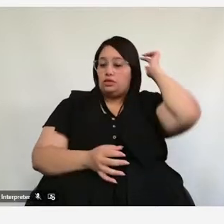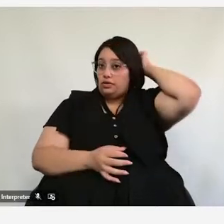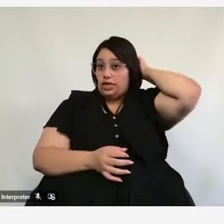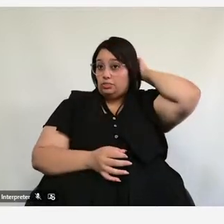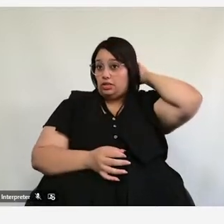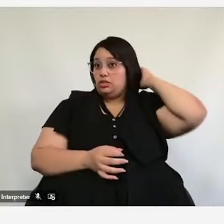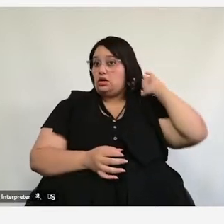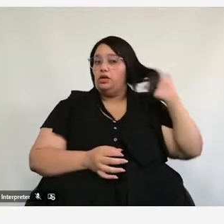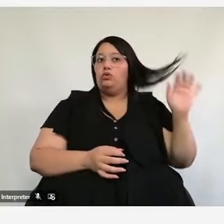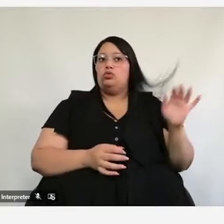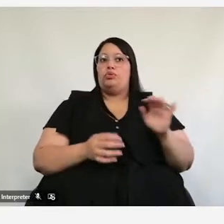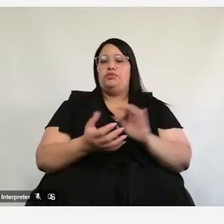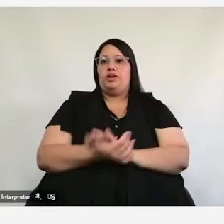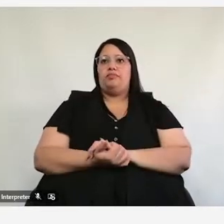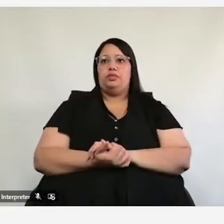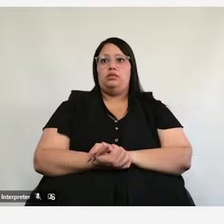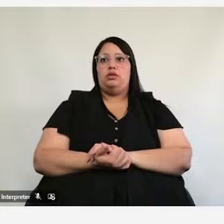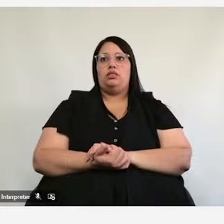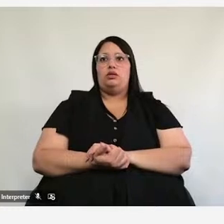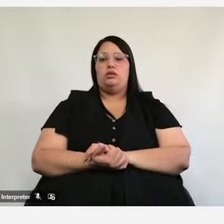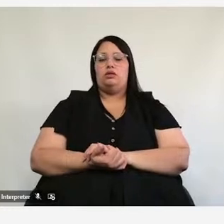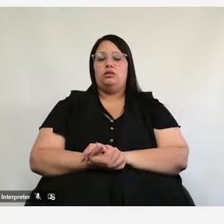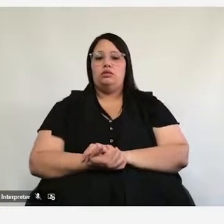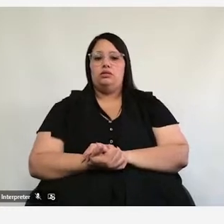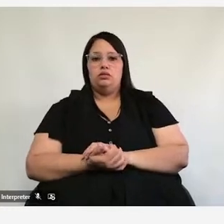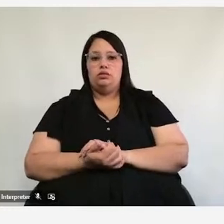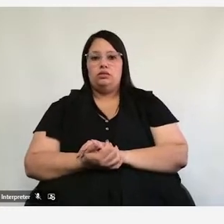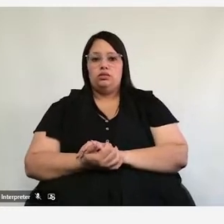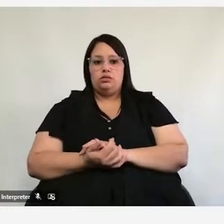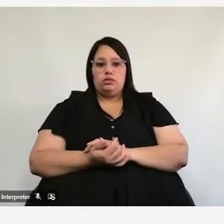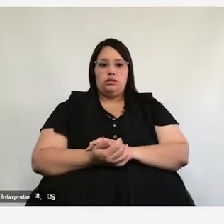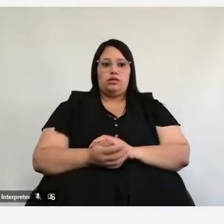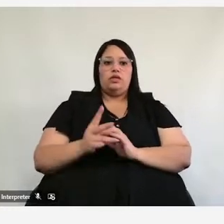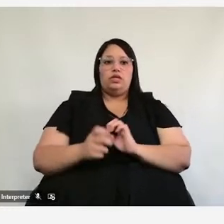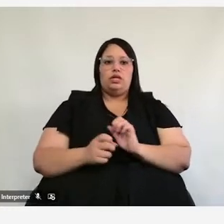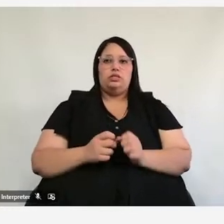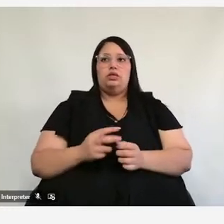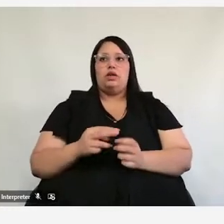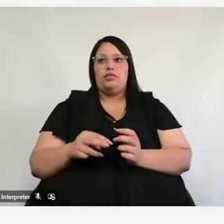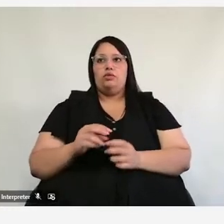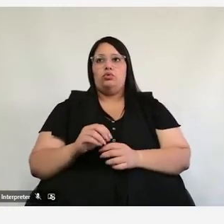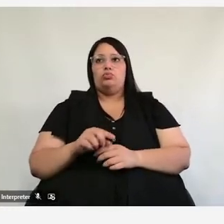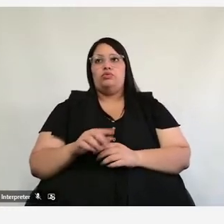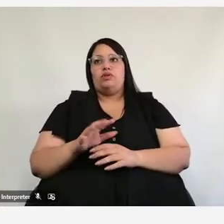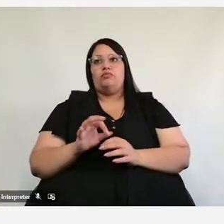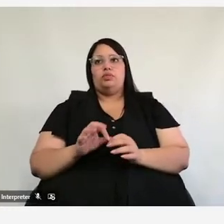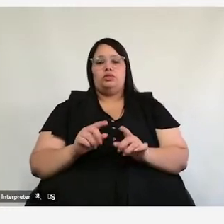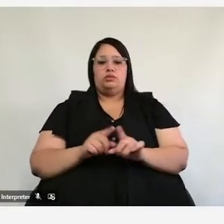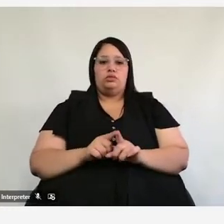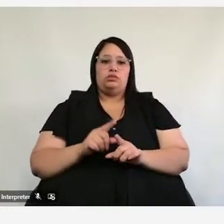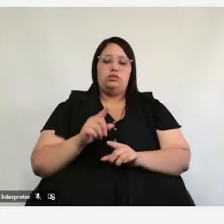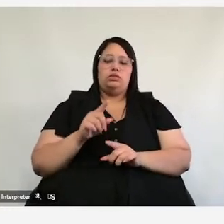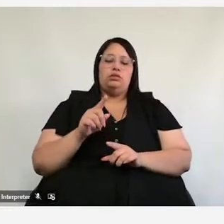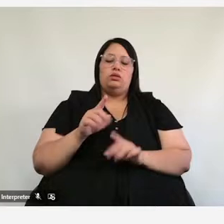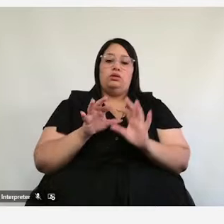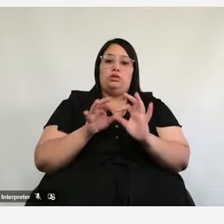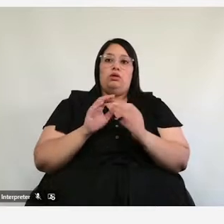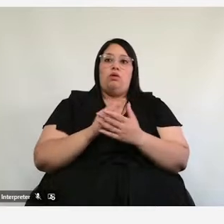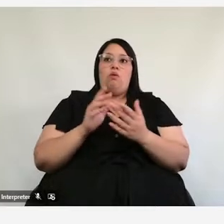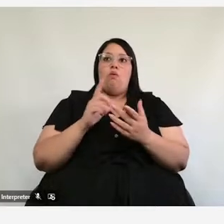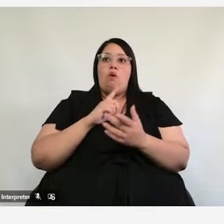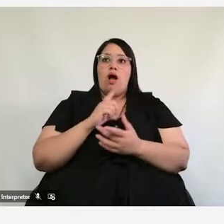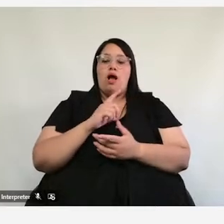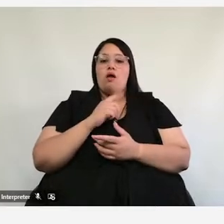the government should do, more aggressively engaging with private sector to make sure, because we